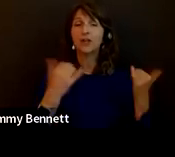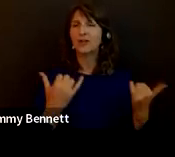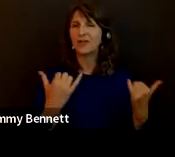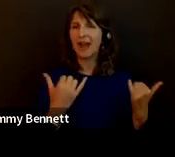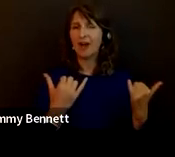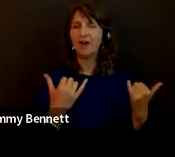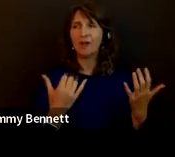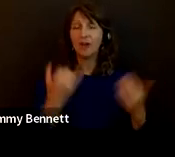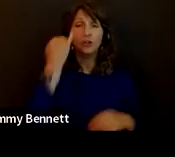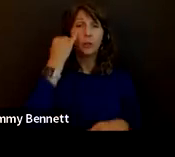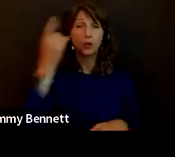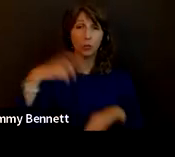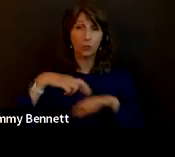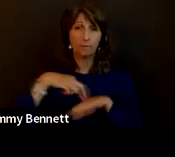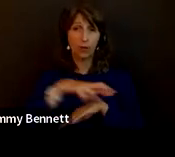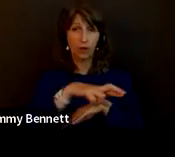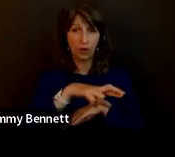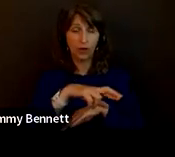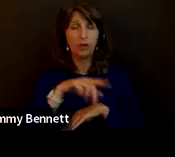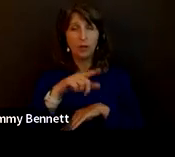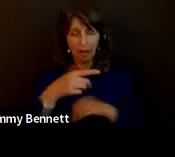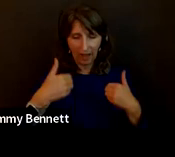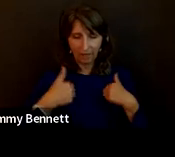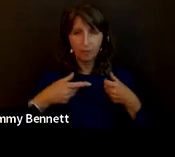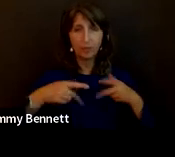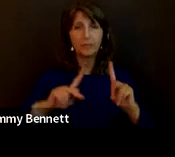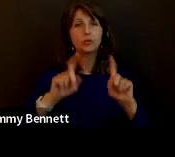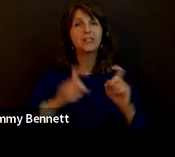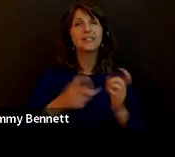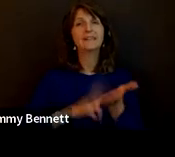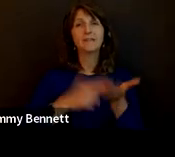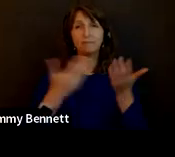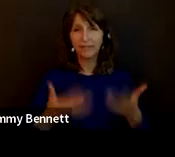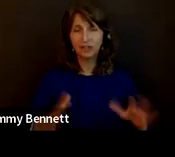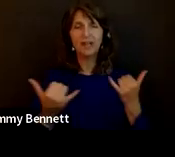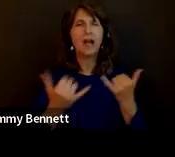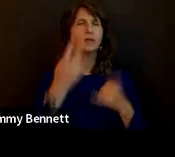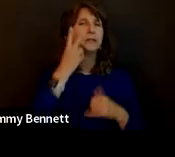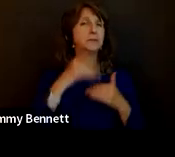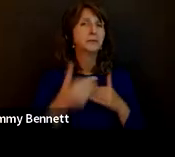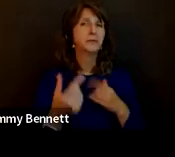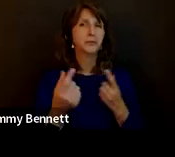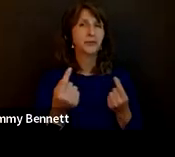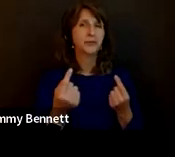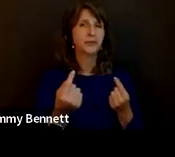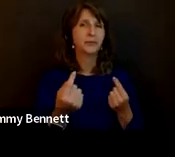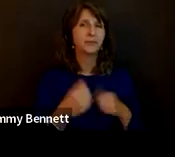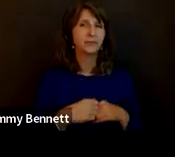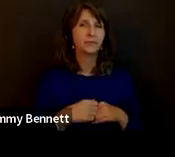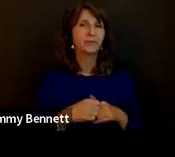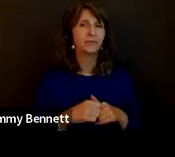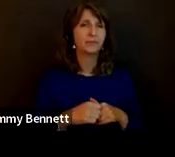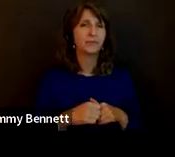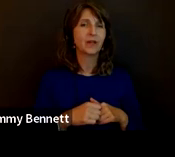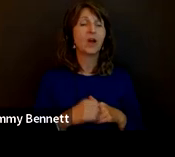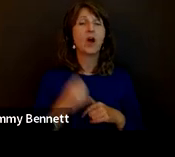we've referred them, we've signed permission to test. Let's take a look at it even more. Here's the assumption that I want you to